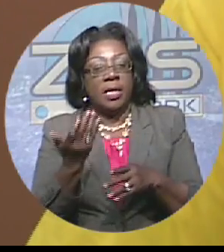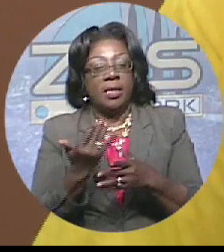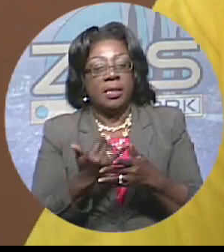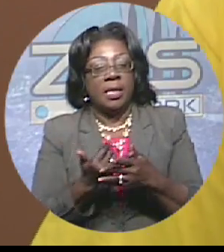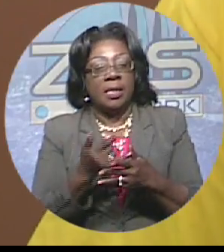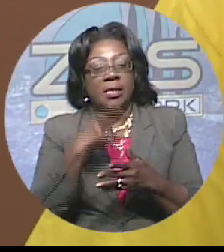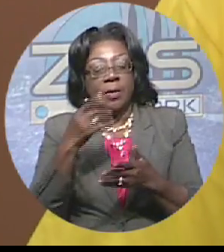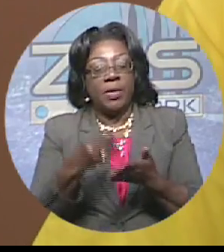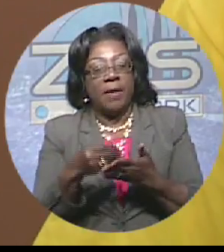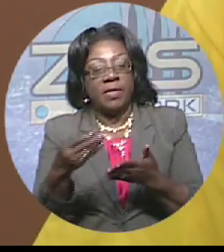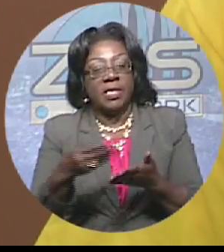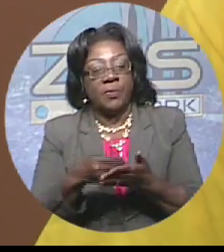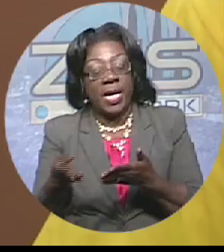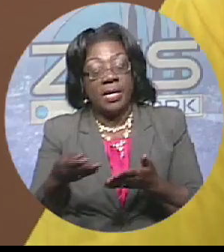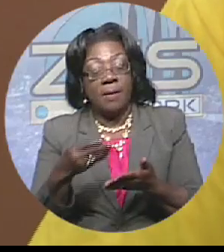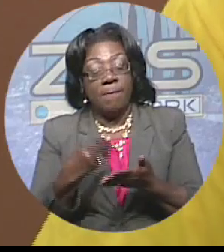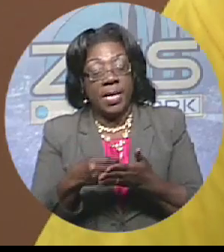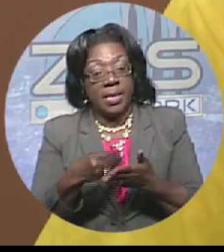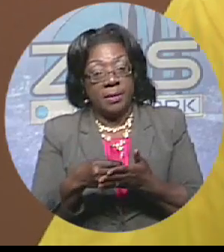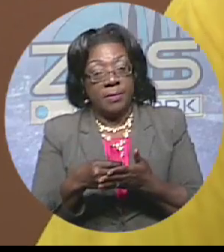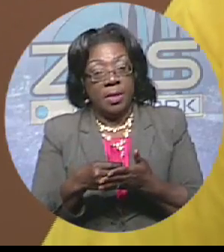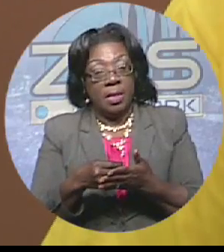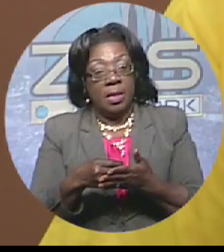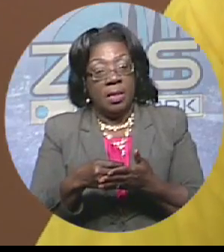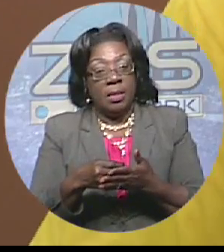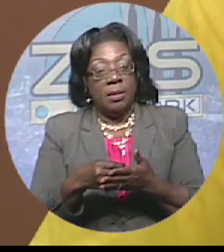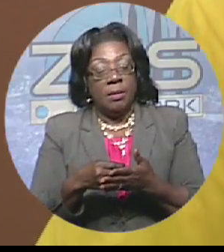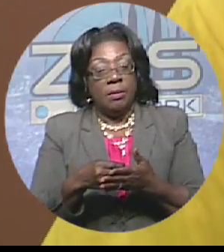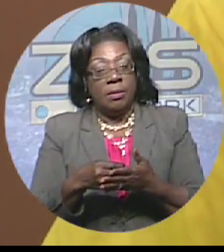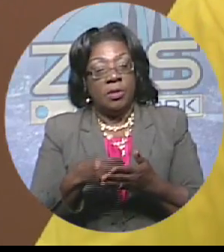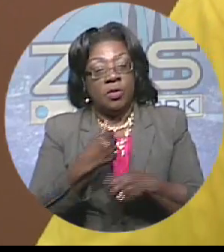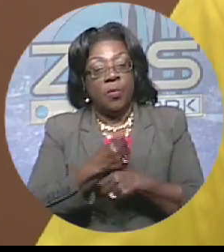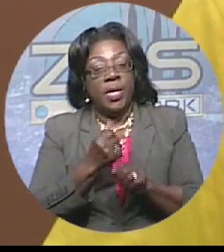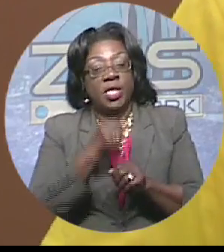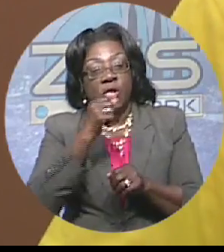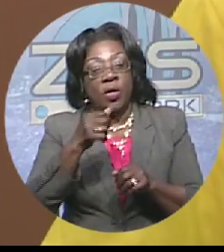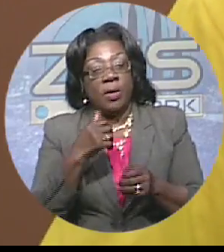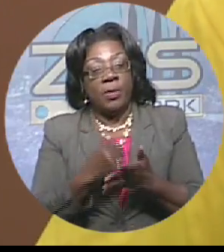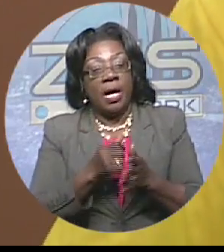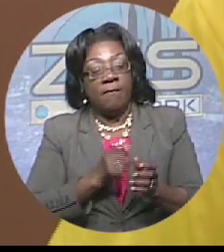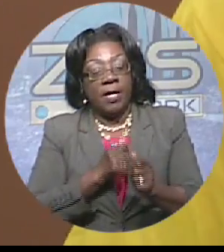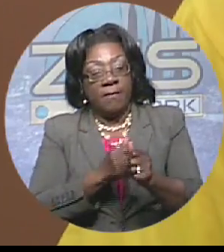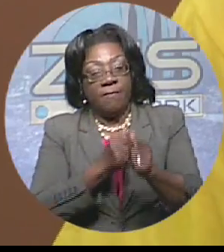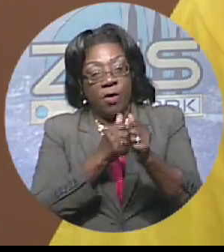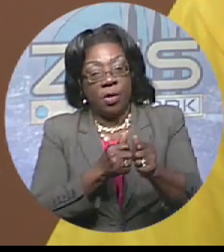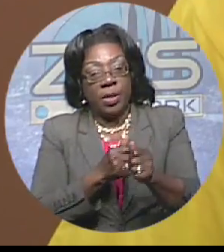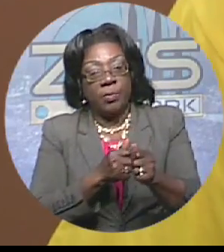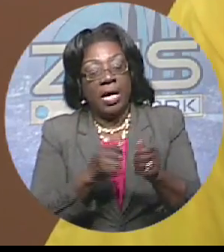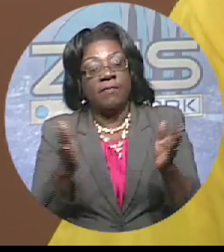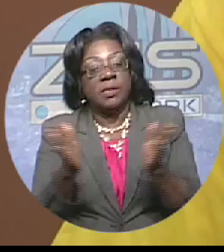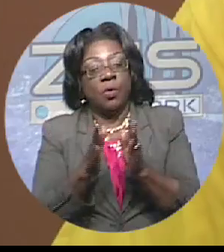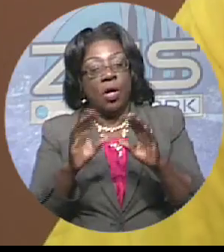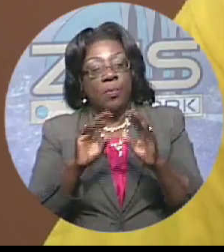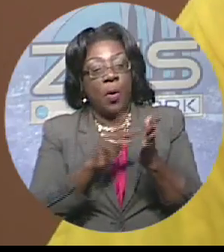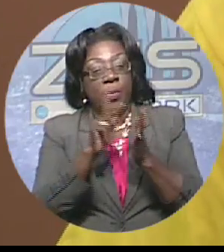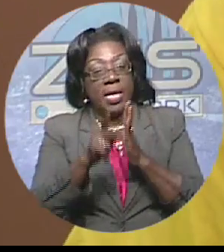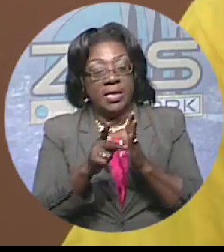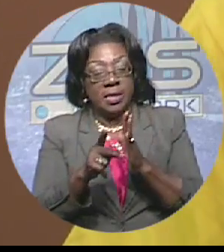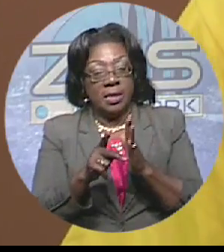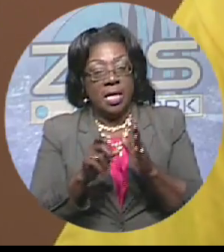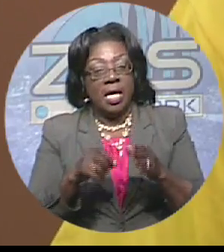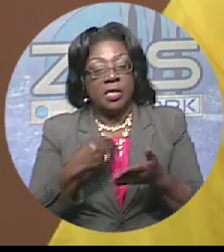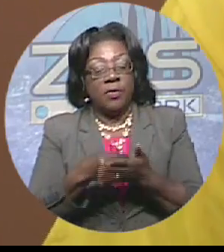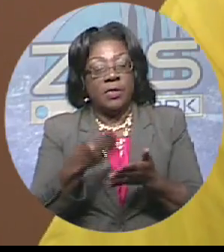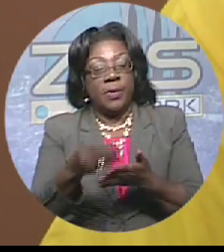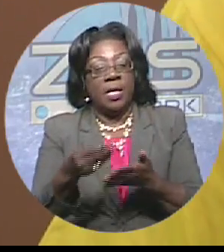We had to spend money outside of what we thought we didn't have to spend to make sure that we have a following, because we do have a small population. And so you also have to spend a